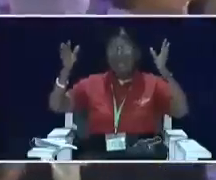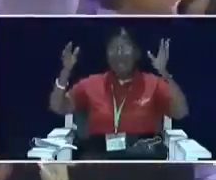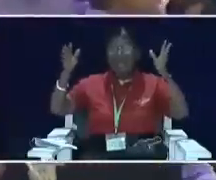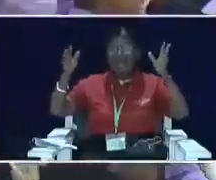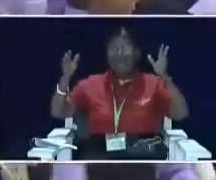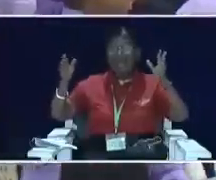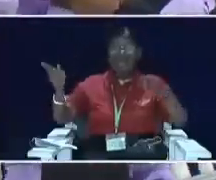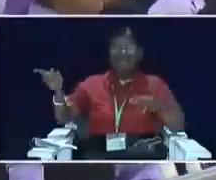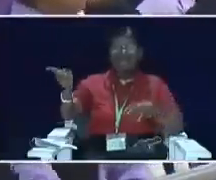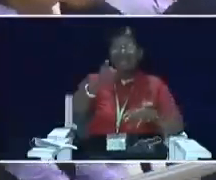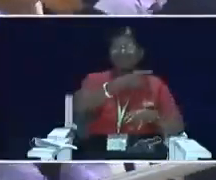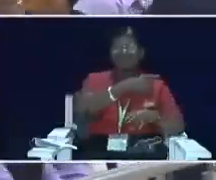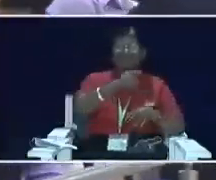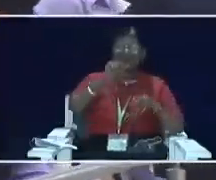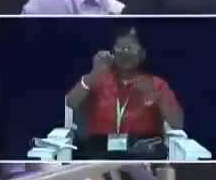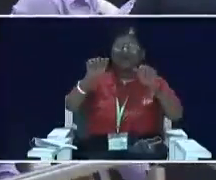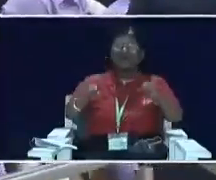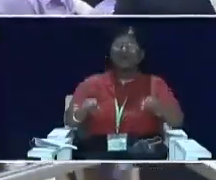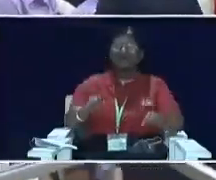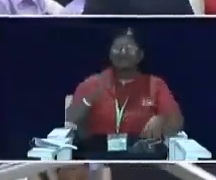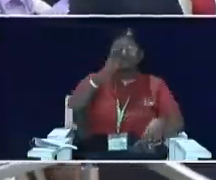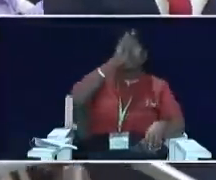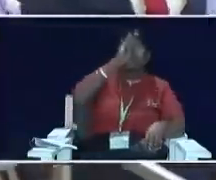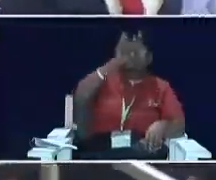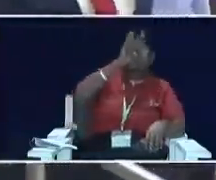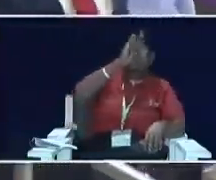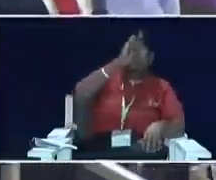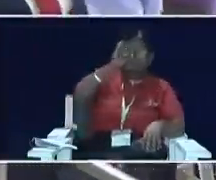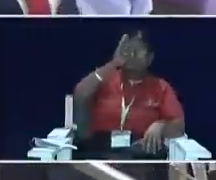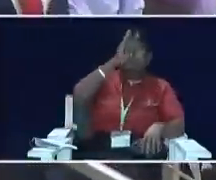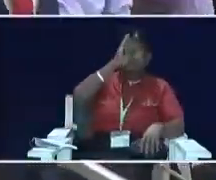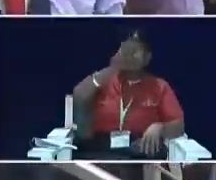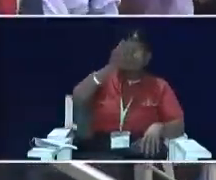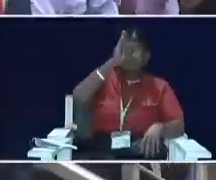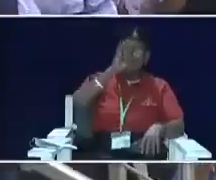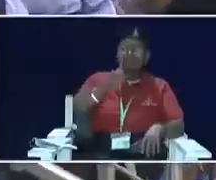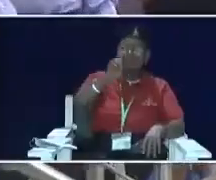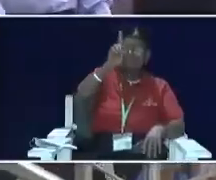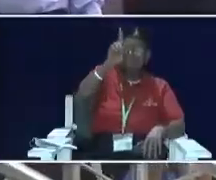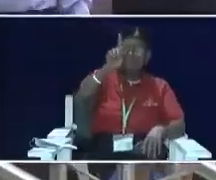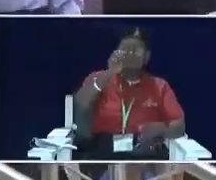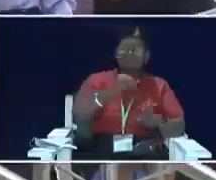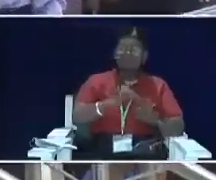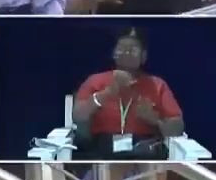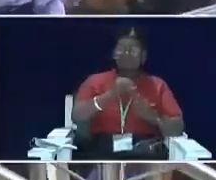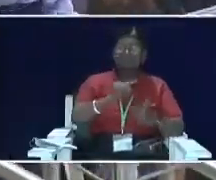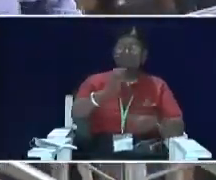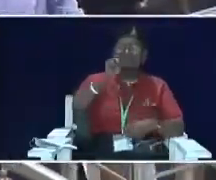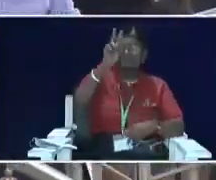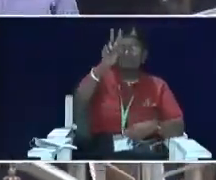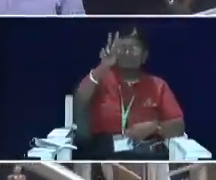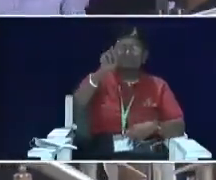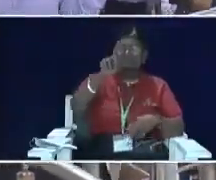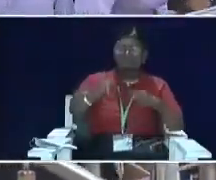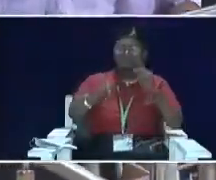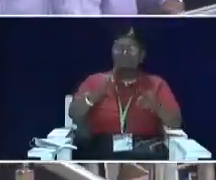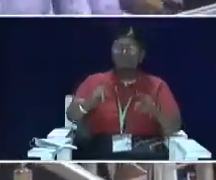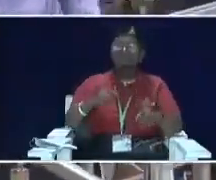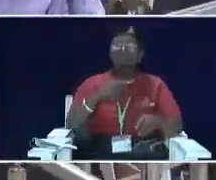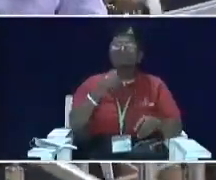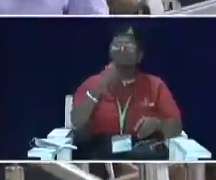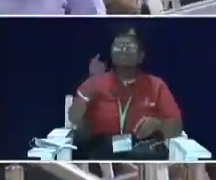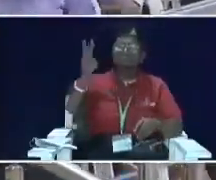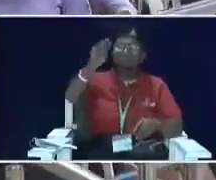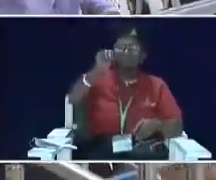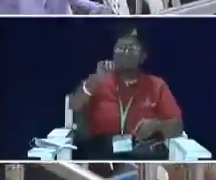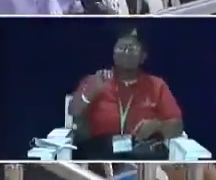You can shake hands with one or two people and tell them God will surprise you